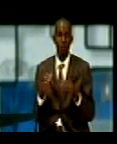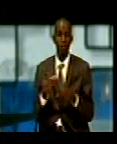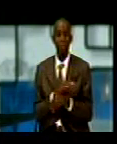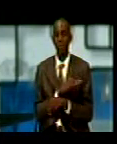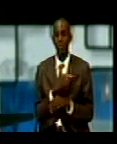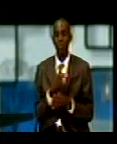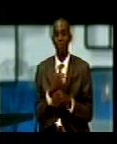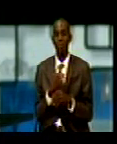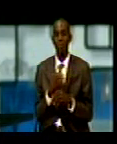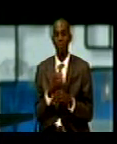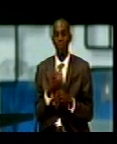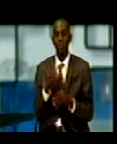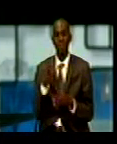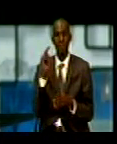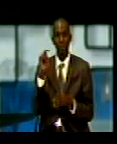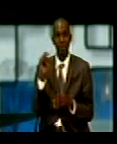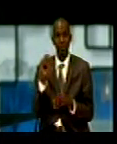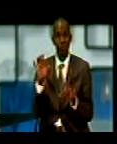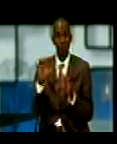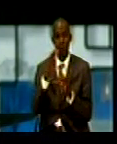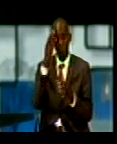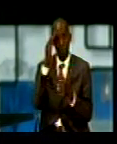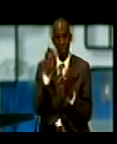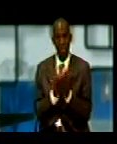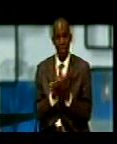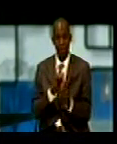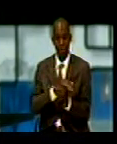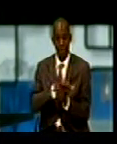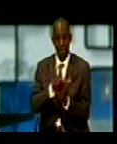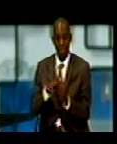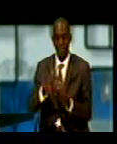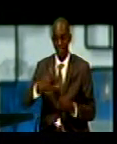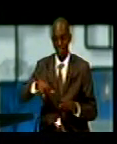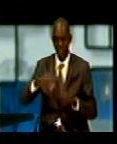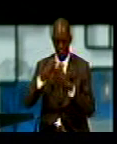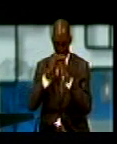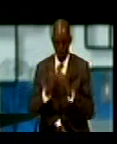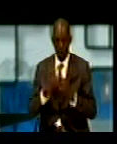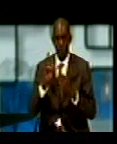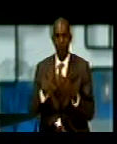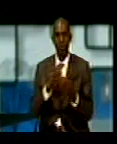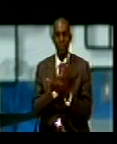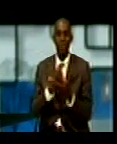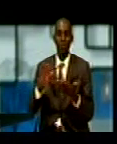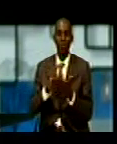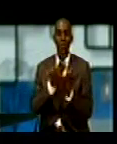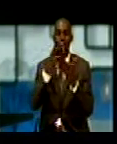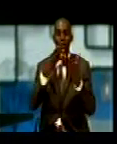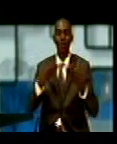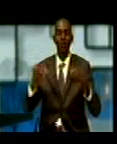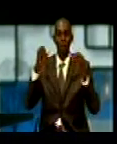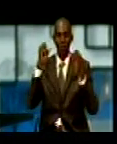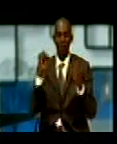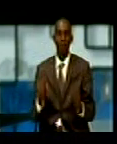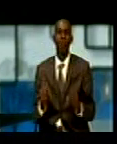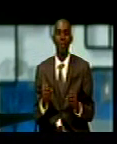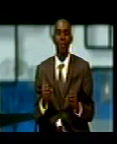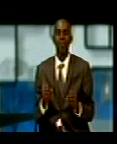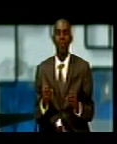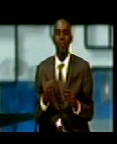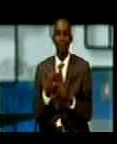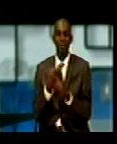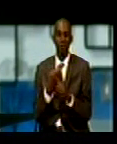COVID-19 is still bowing to the power of divine solution? And this is coming from Abimbola Adekoya